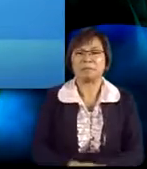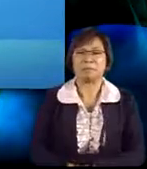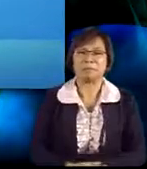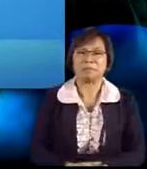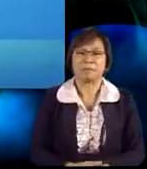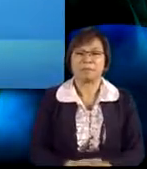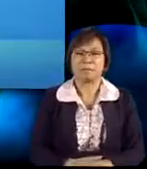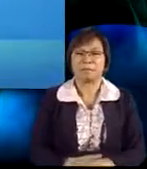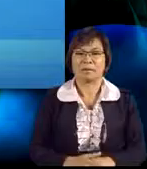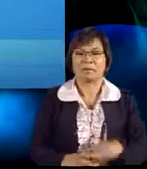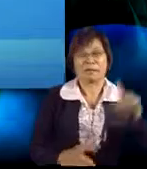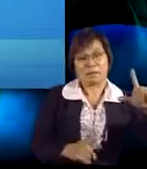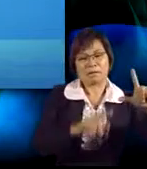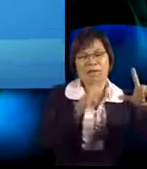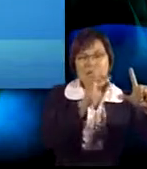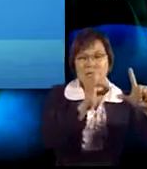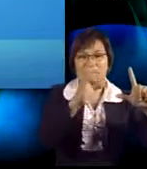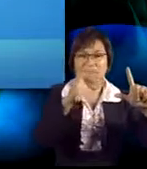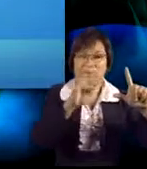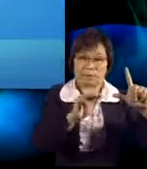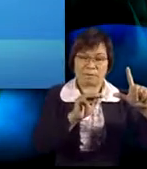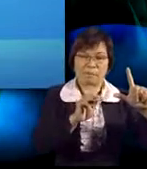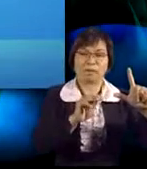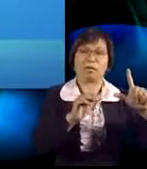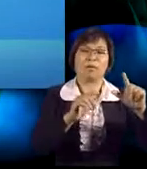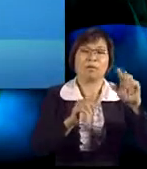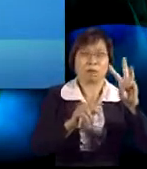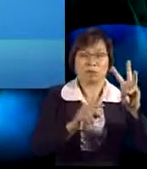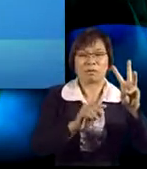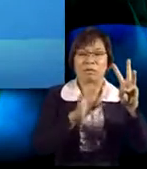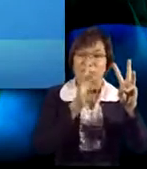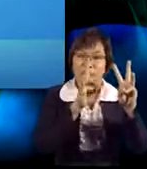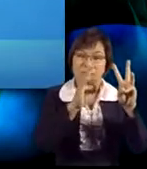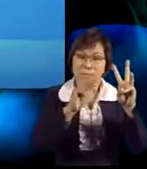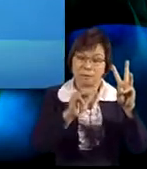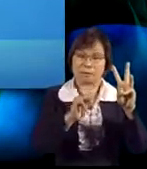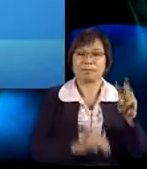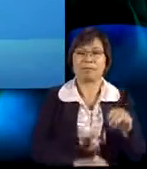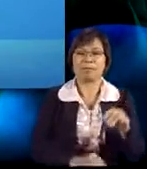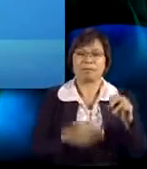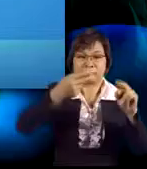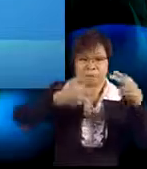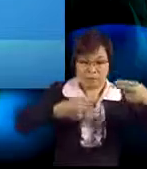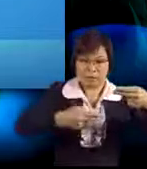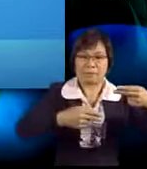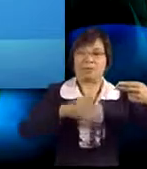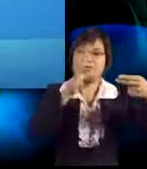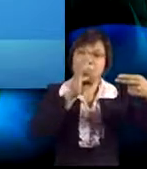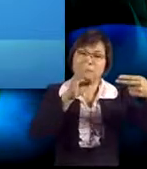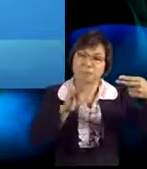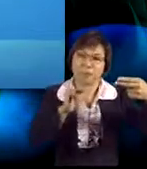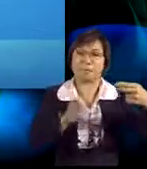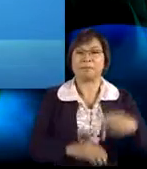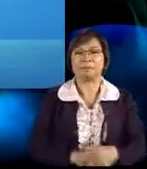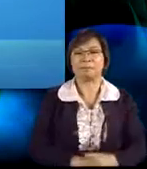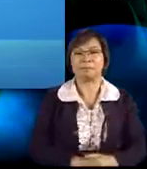So its length is equal to 7 meters, width is equal to 7 meters, and height is equal to 7